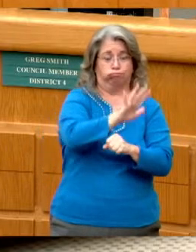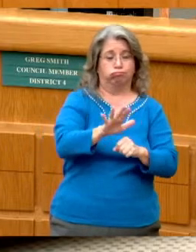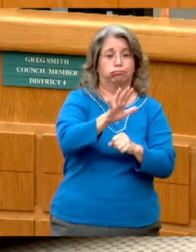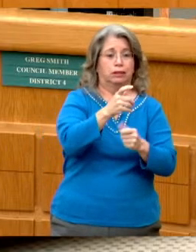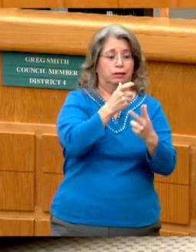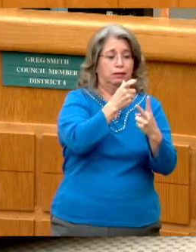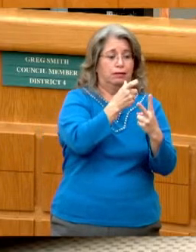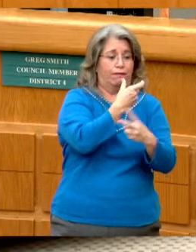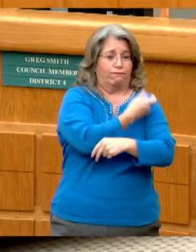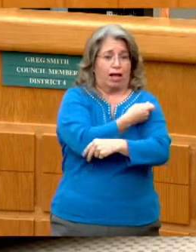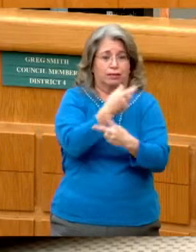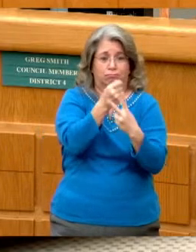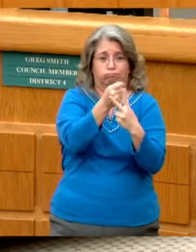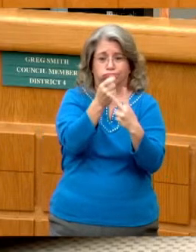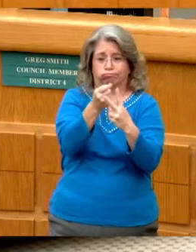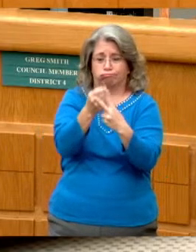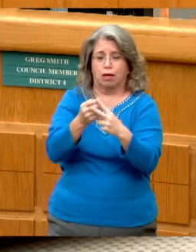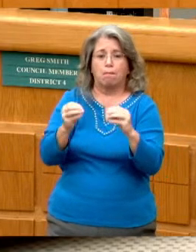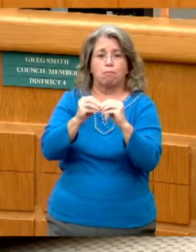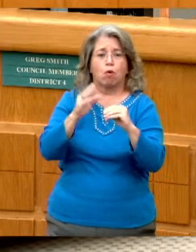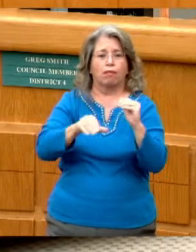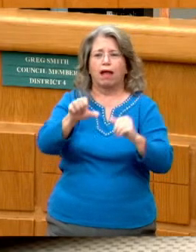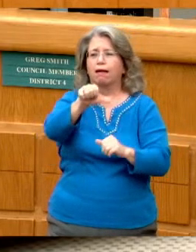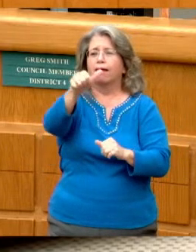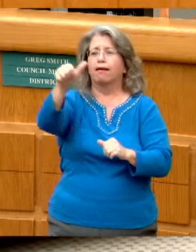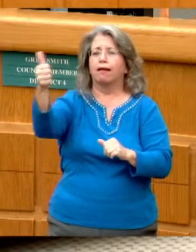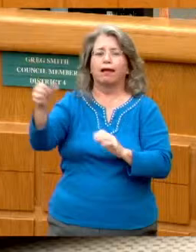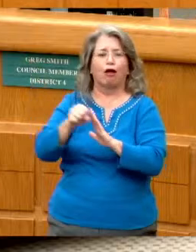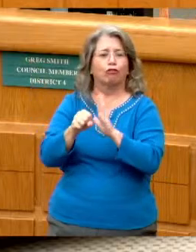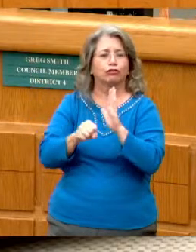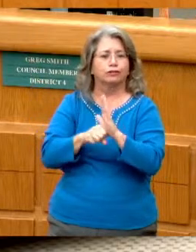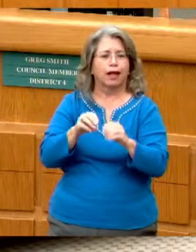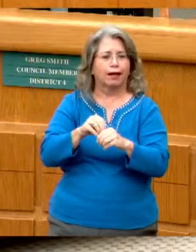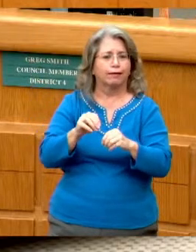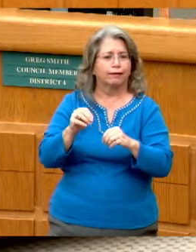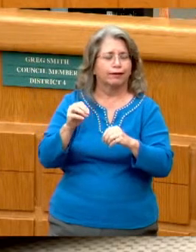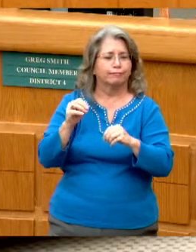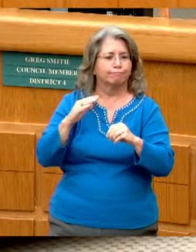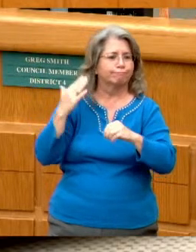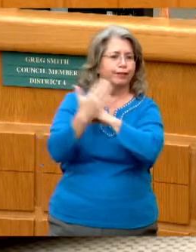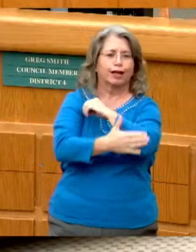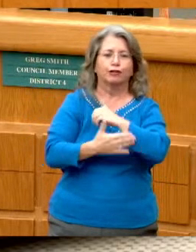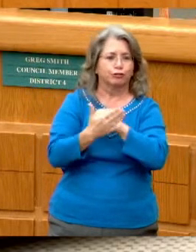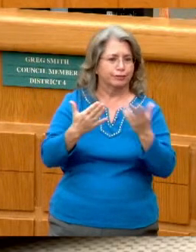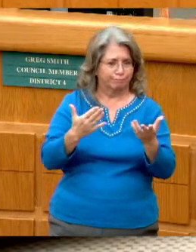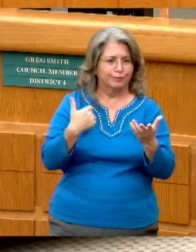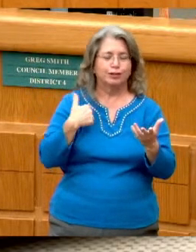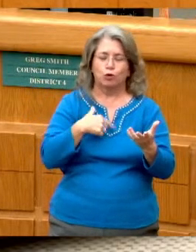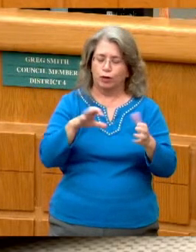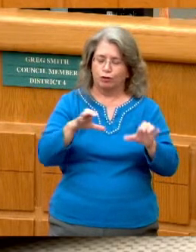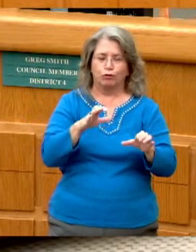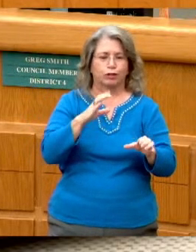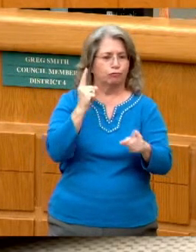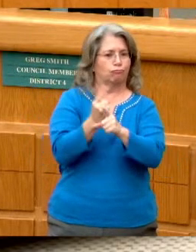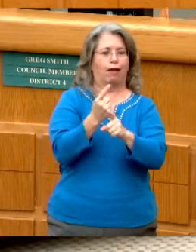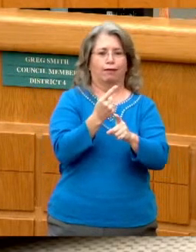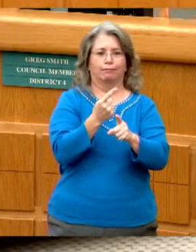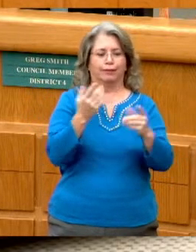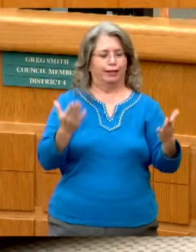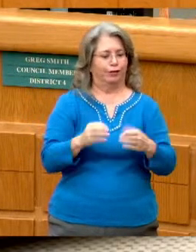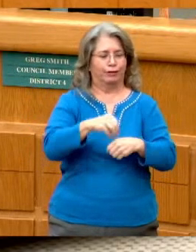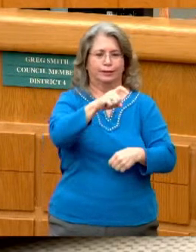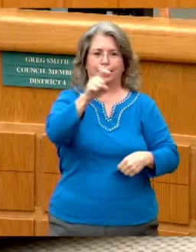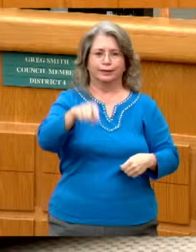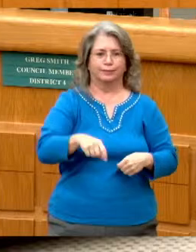in the country. So we're doing things right here in Texas when it comes to vaccine distribution. We have administered more